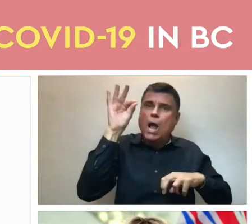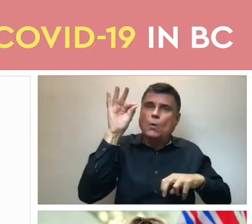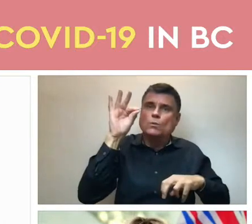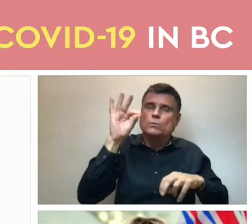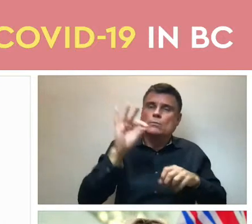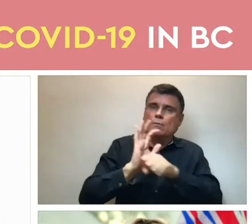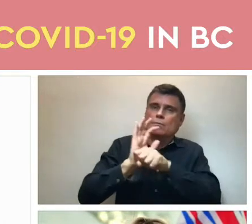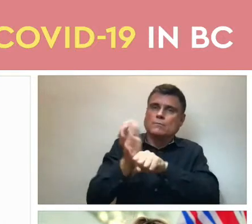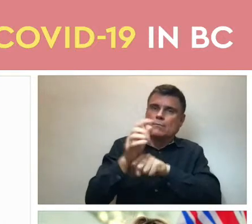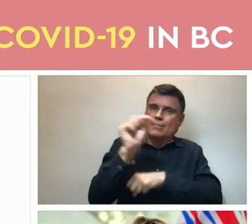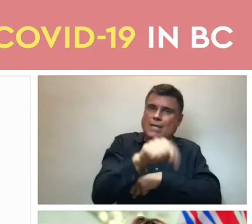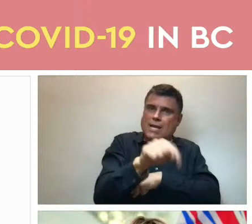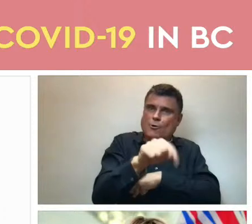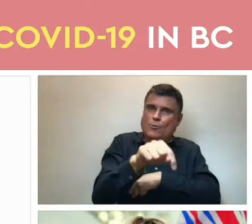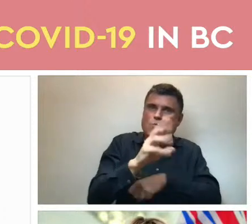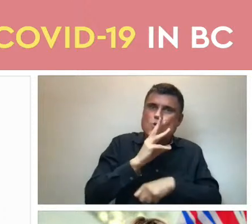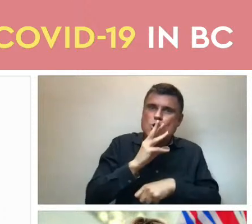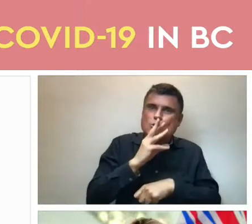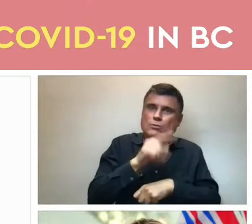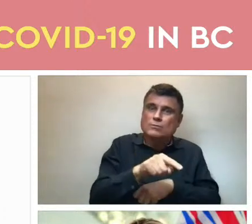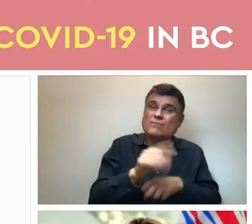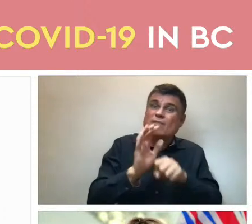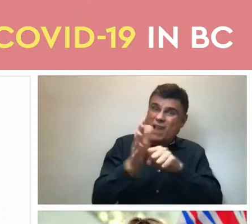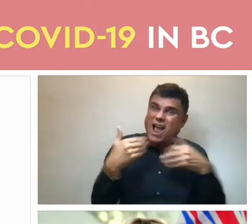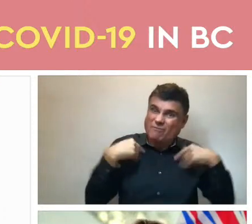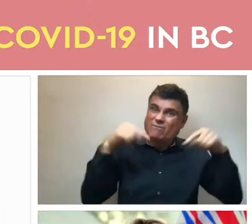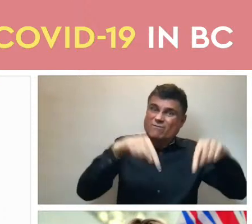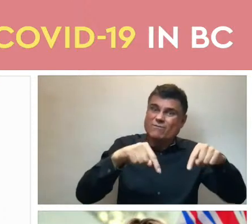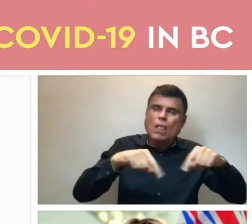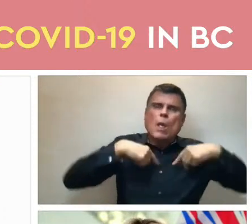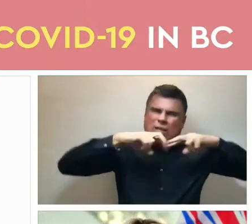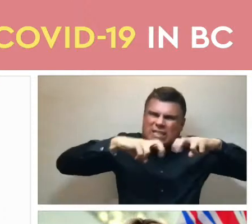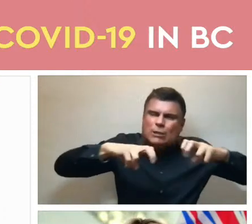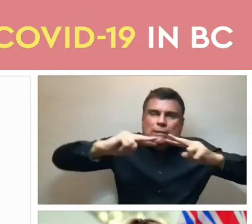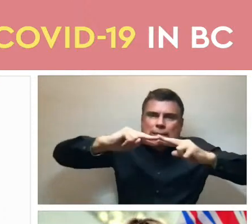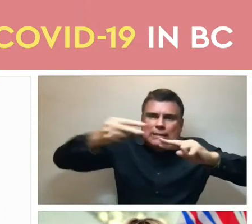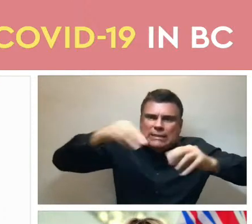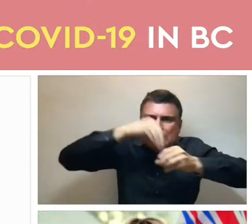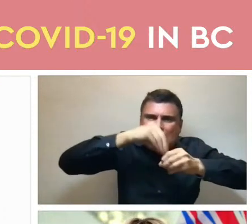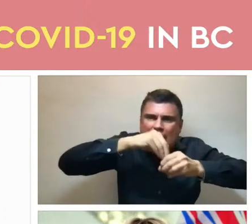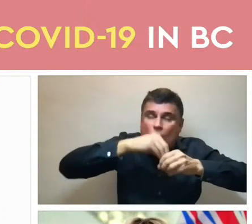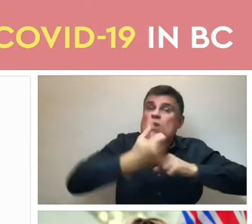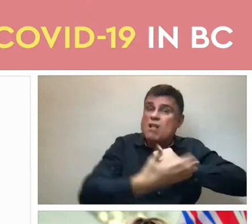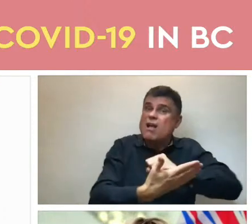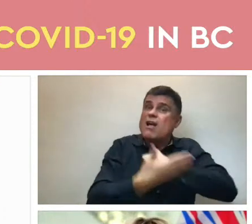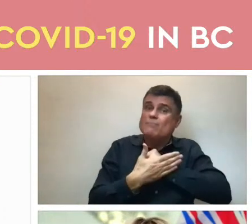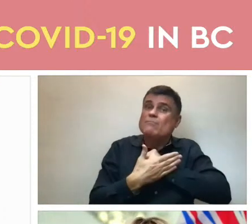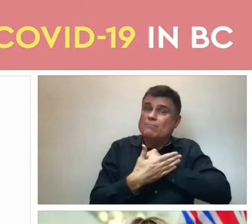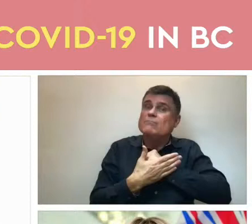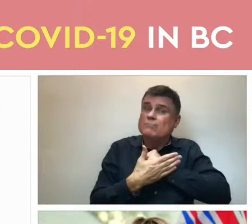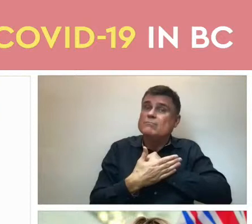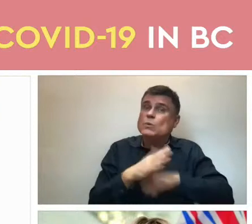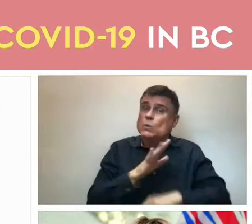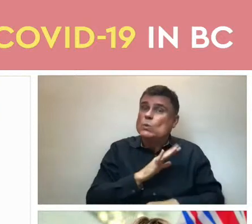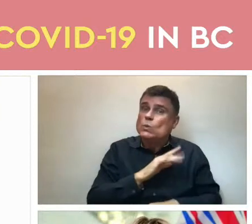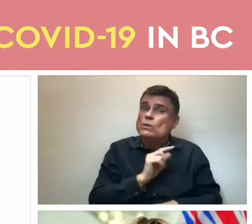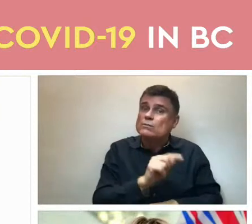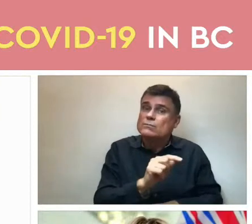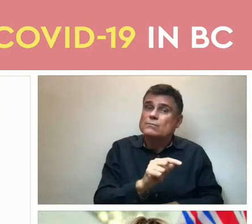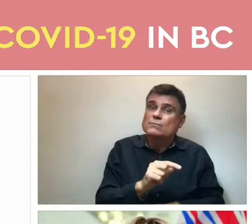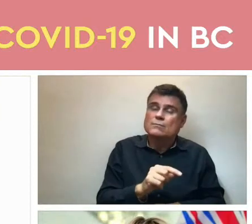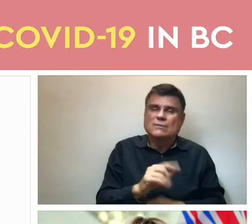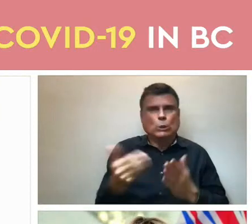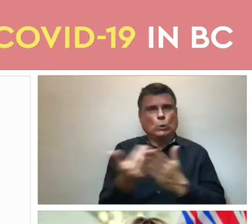wastewater samples has been something that has been really helpful for us and has been a really innovative way